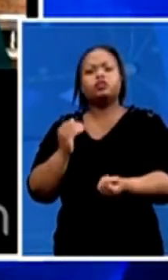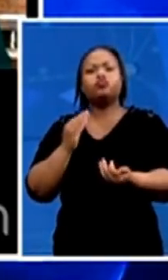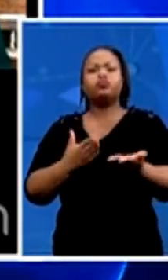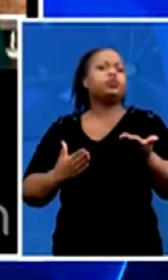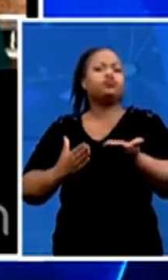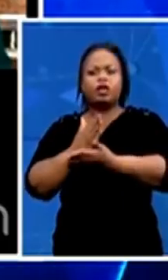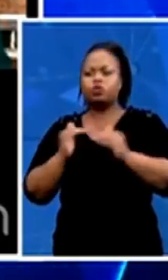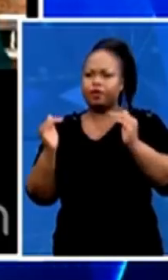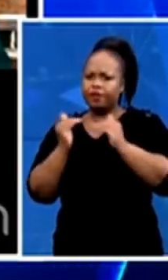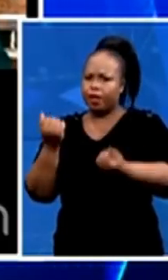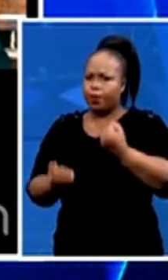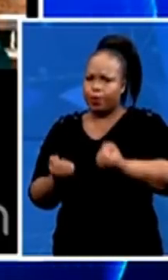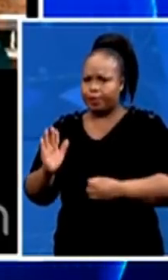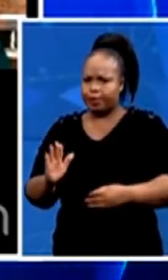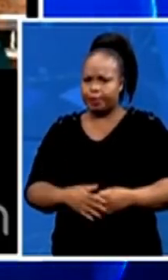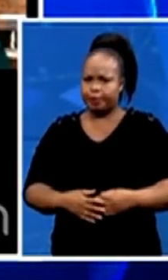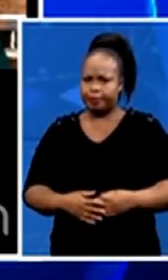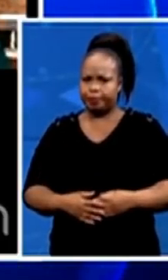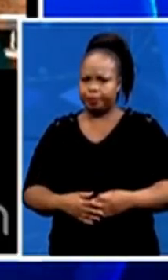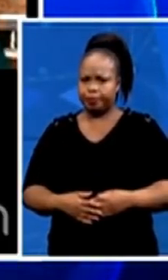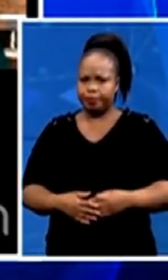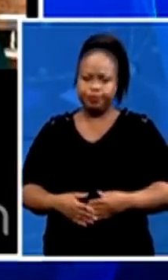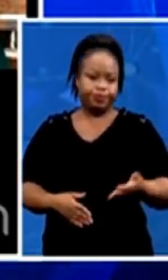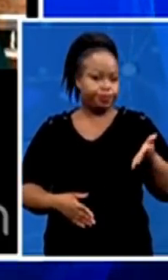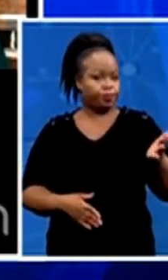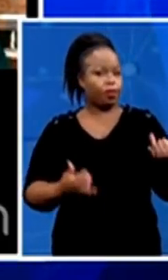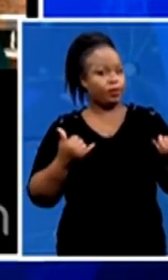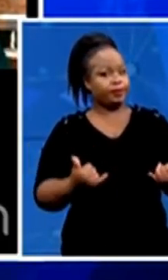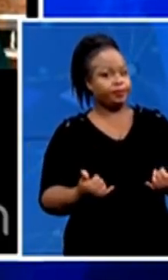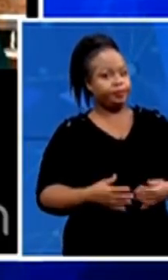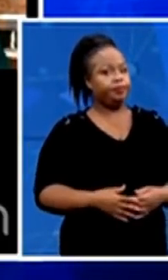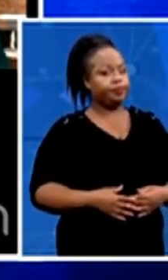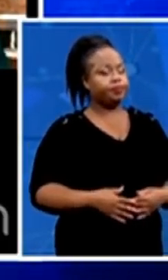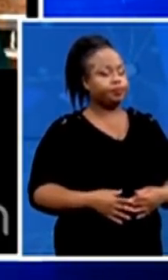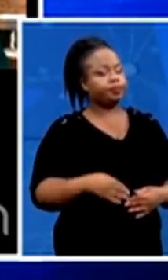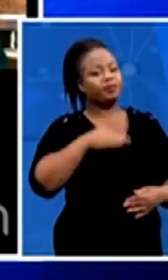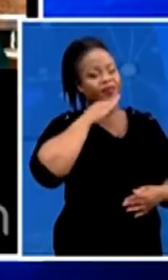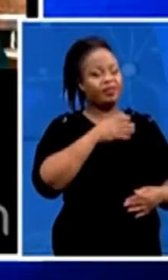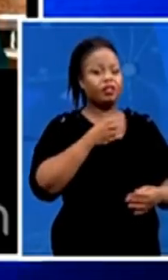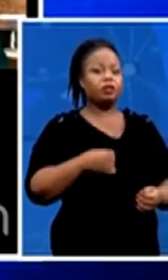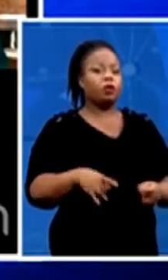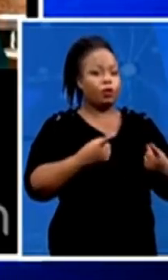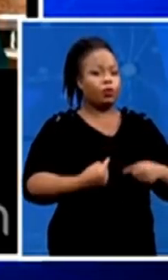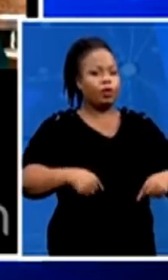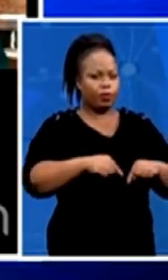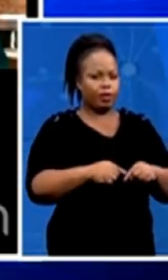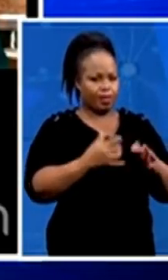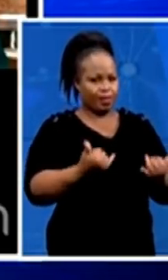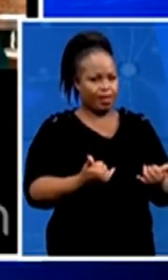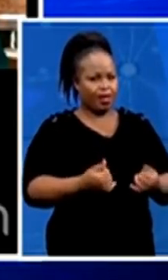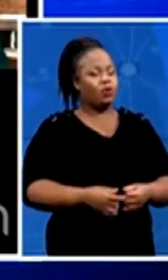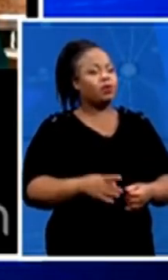So in all instances, then, in all courts, if we are with you, would basically be saying that it